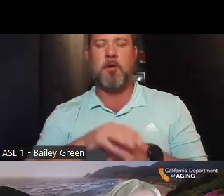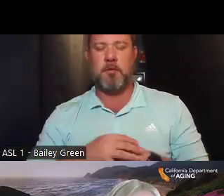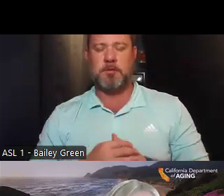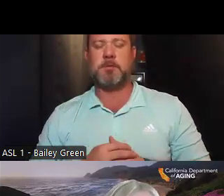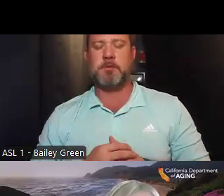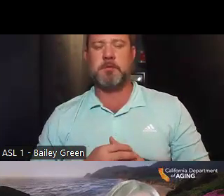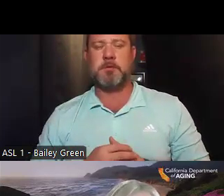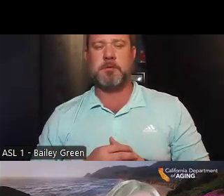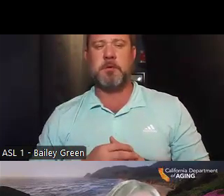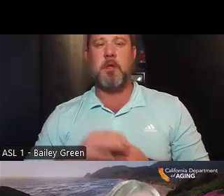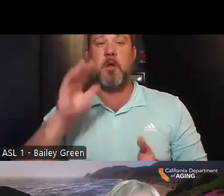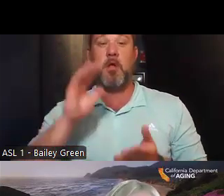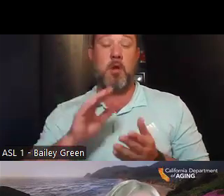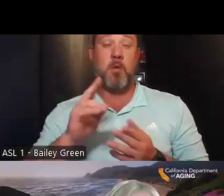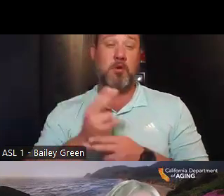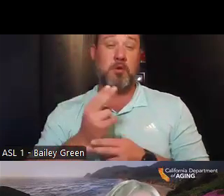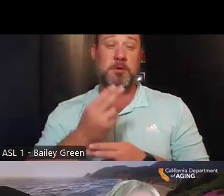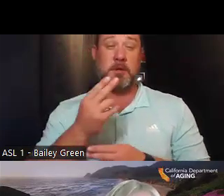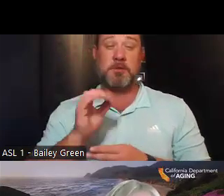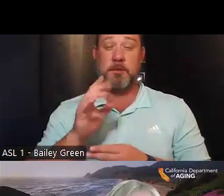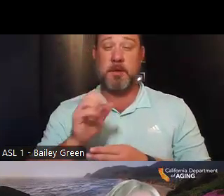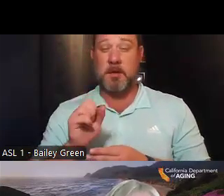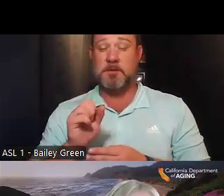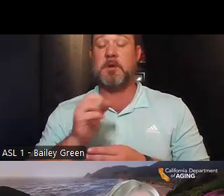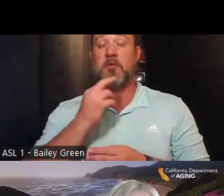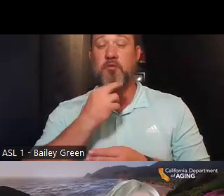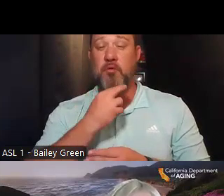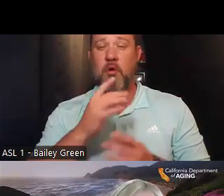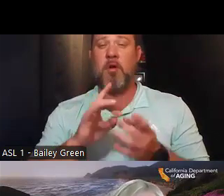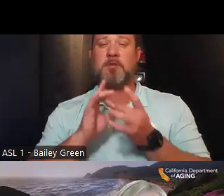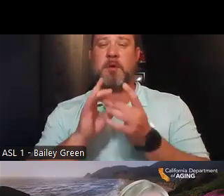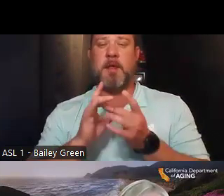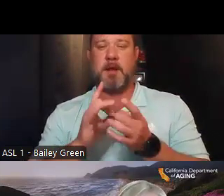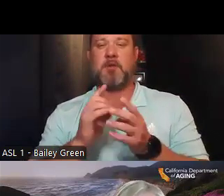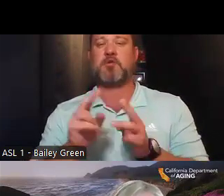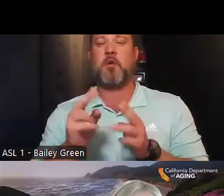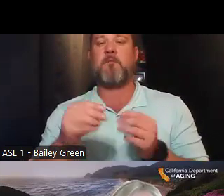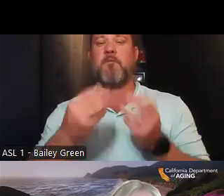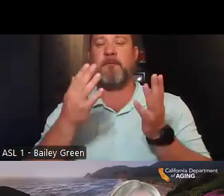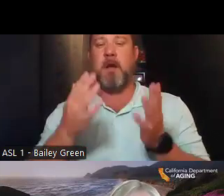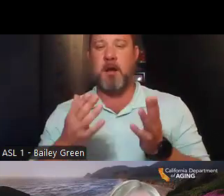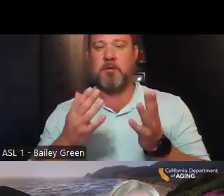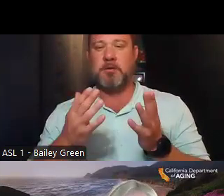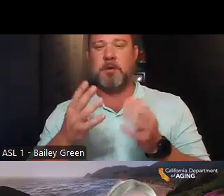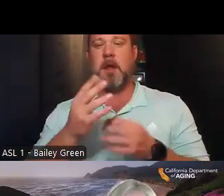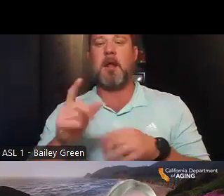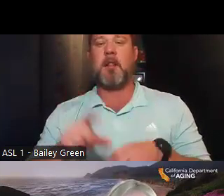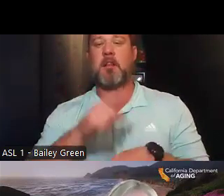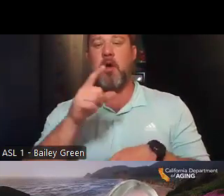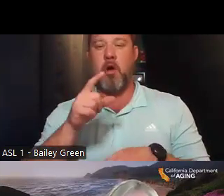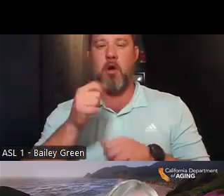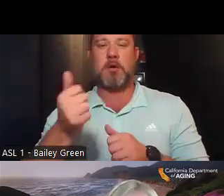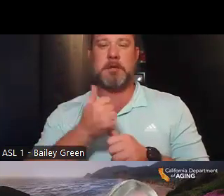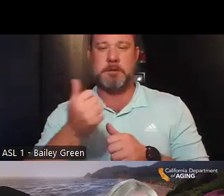lower use of HCBS in rural areas is primarily related to the shortage of providers and the long distances